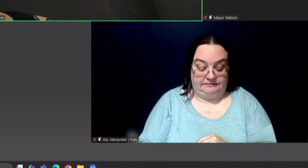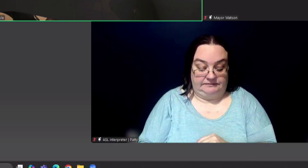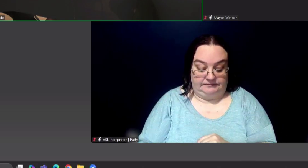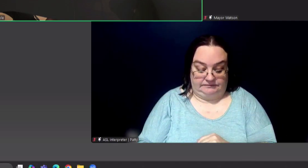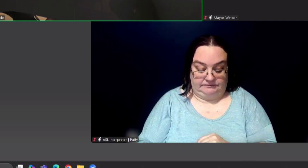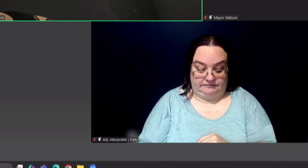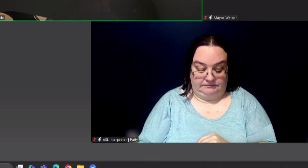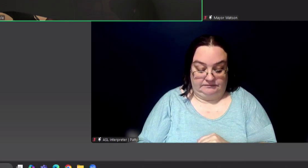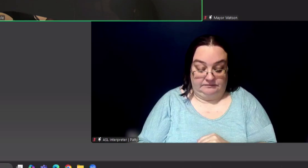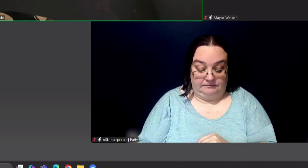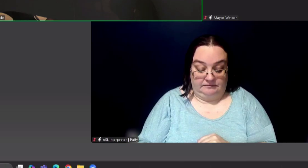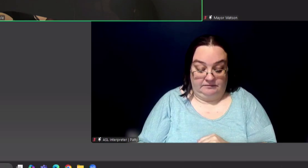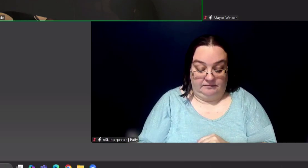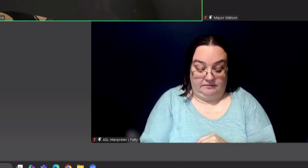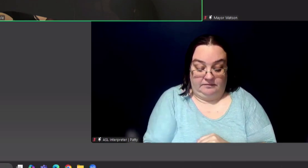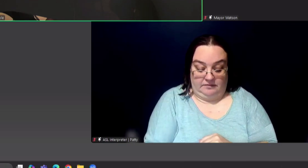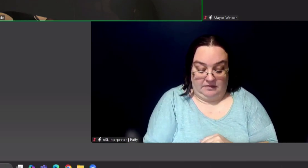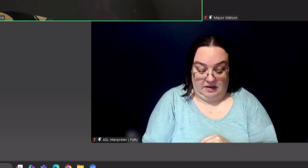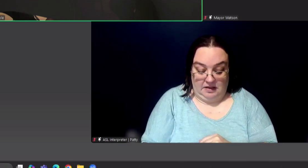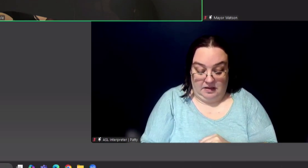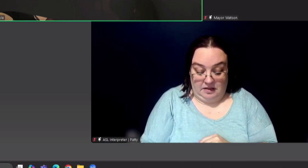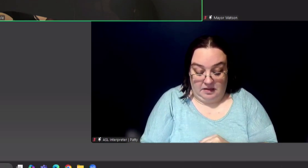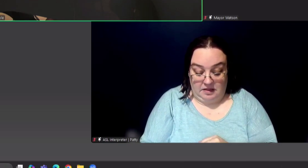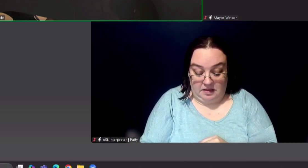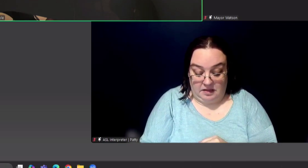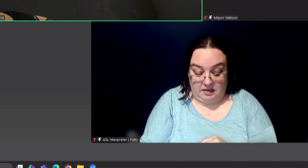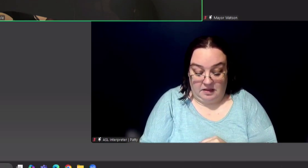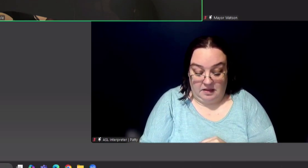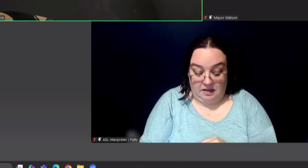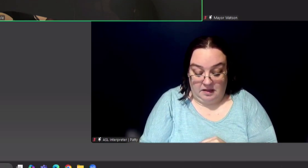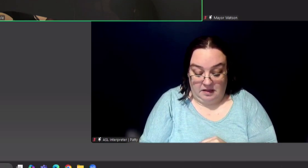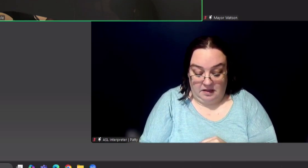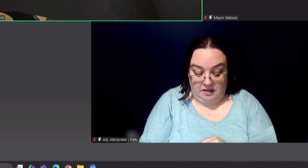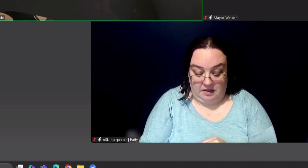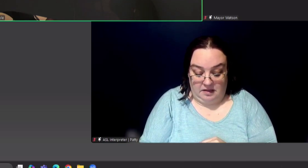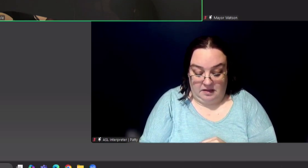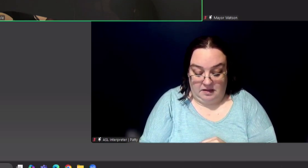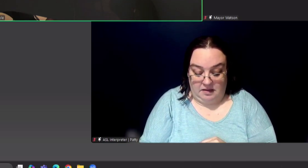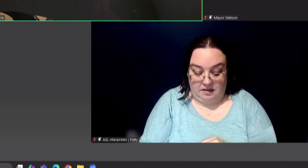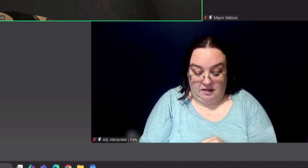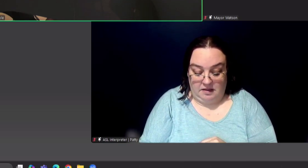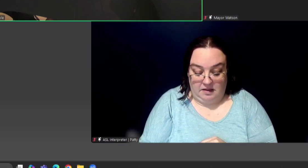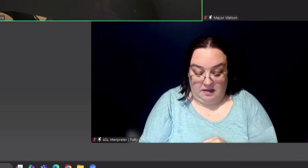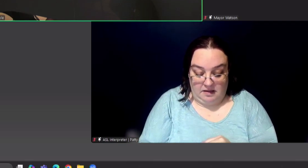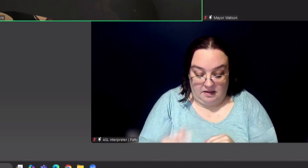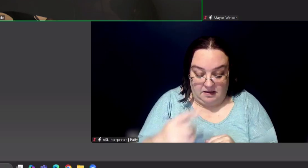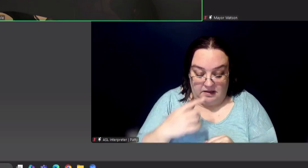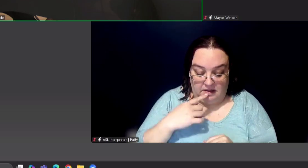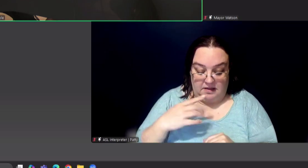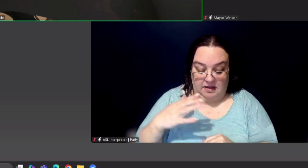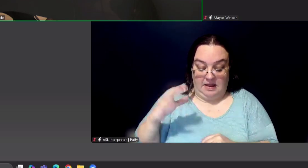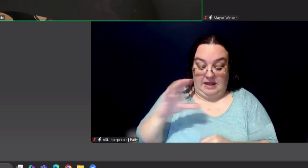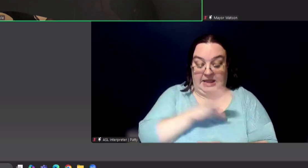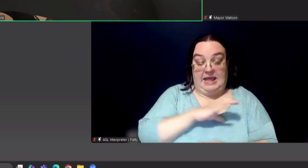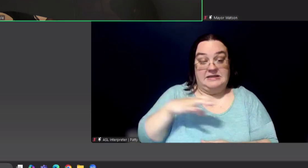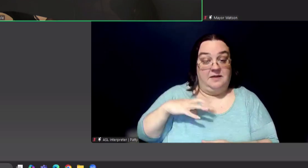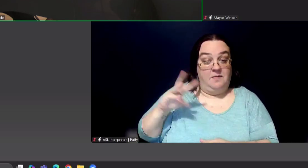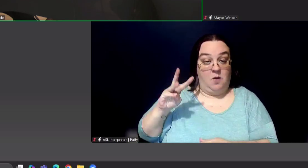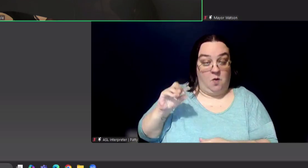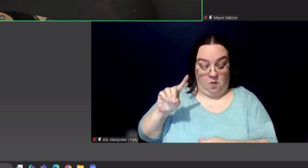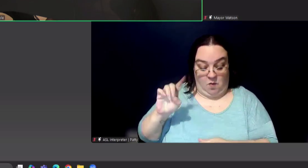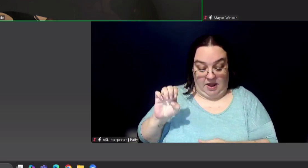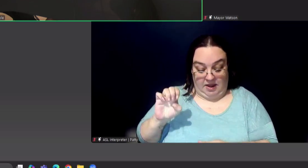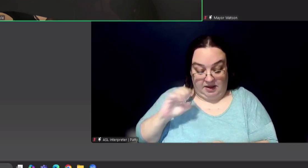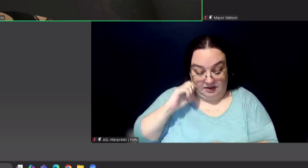So, Councilmember LeGlowick, you were copied on an email today from Councilmember Wade. In my understanding, Councilmember Wade had discussions